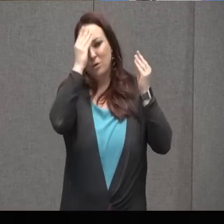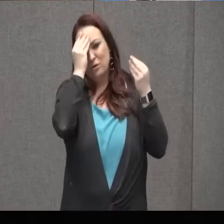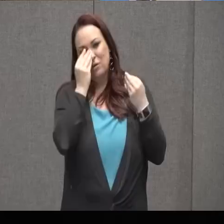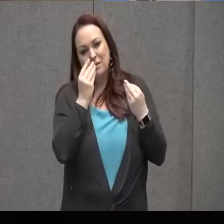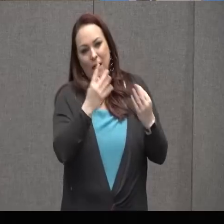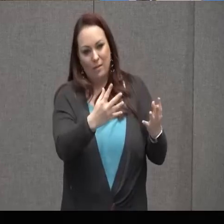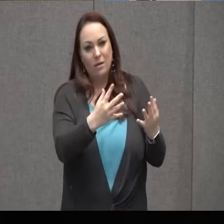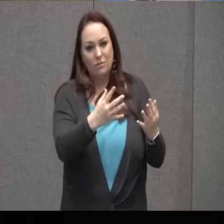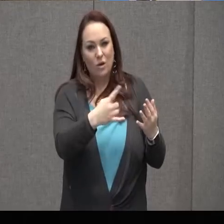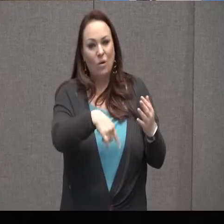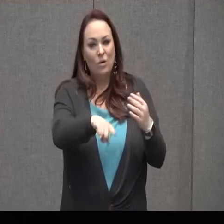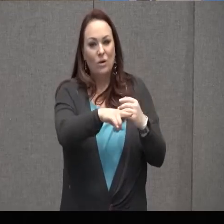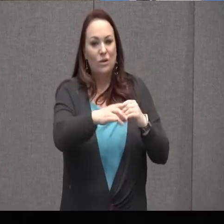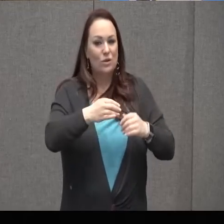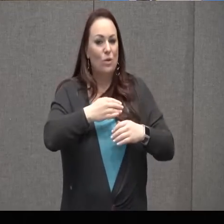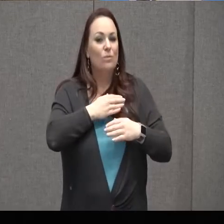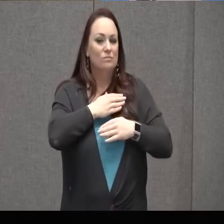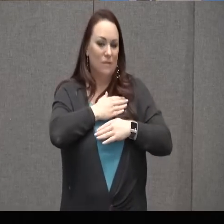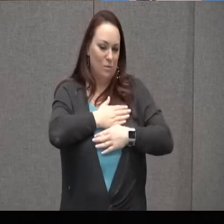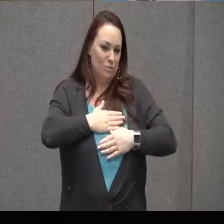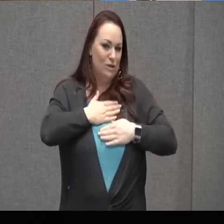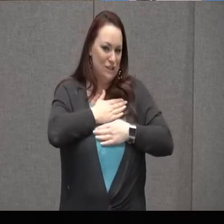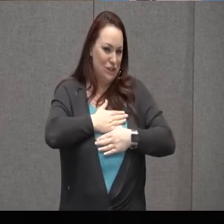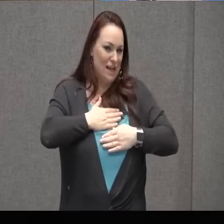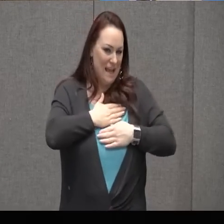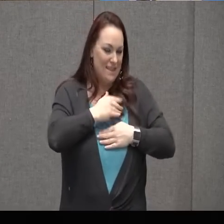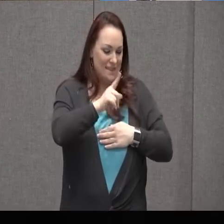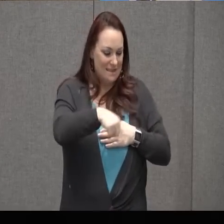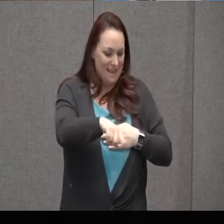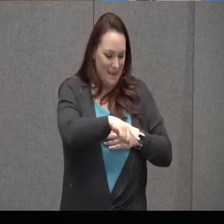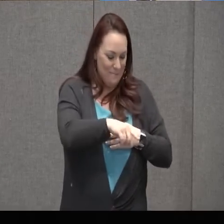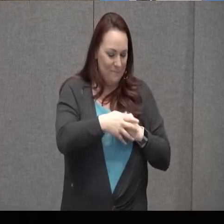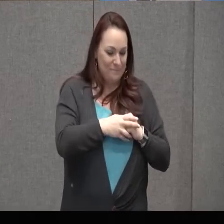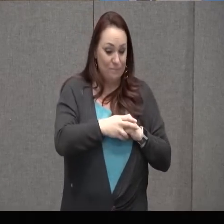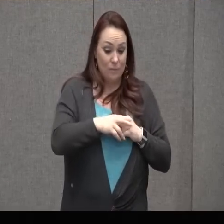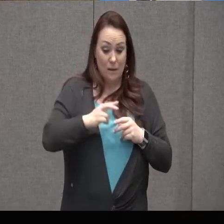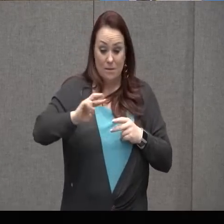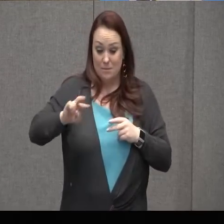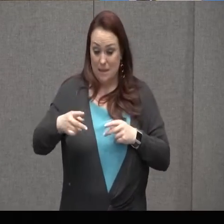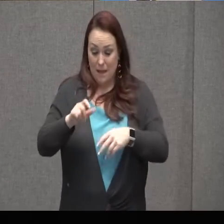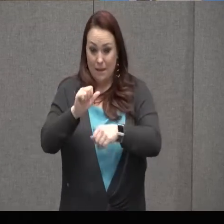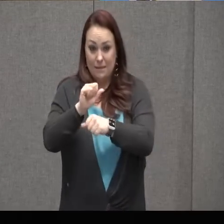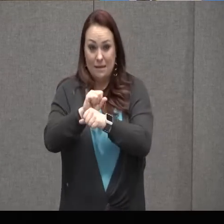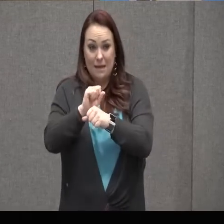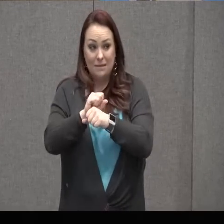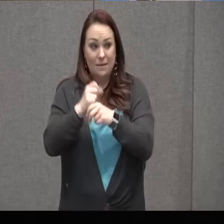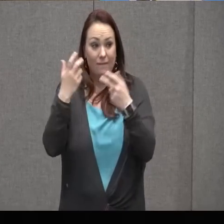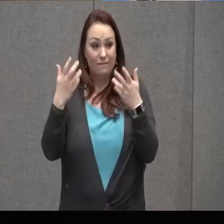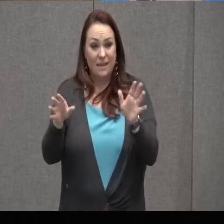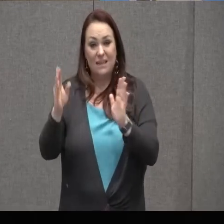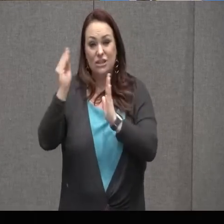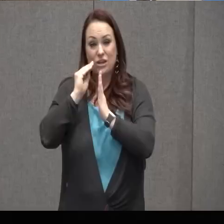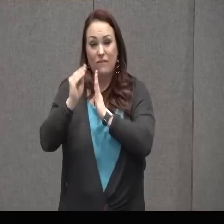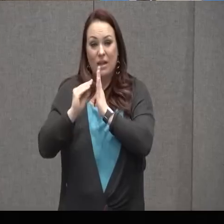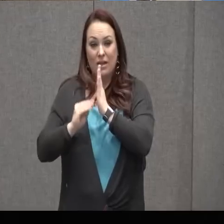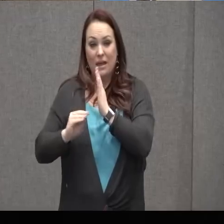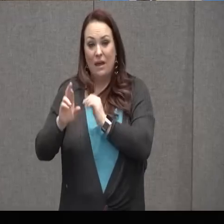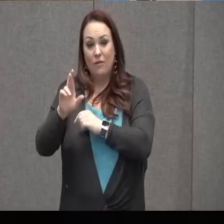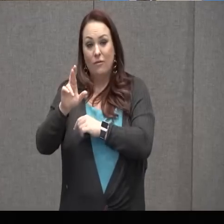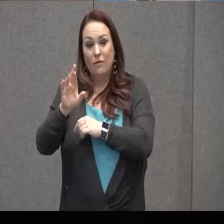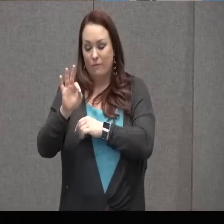know that you appreciate them. Your second task is to finish filling in your Frayer